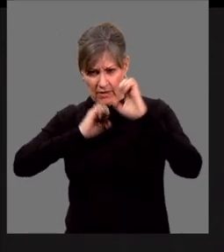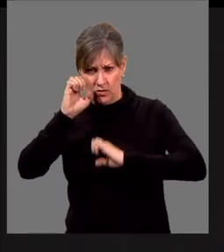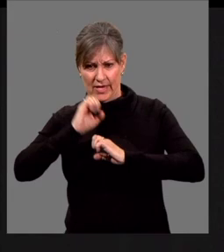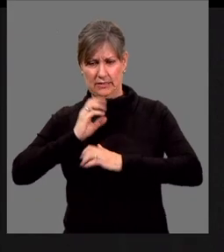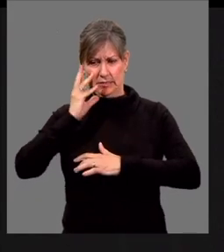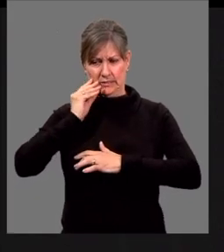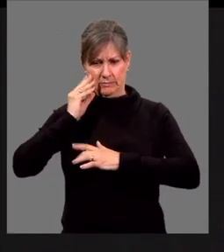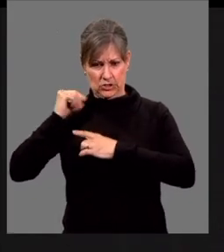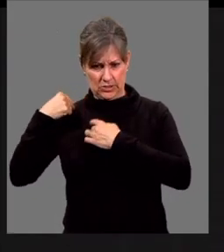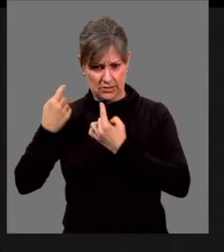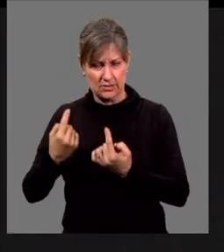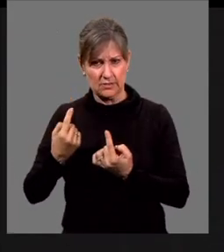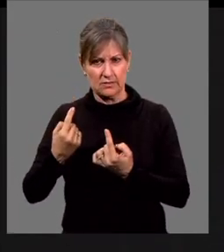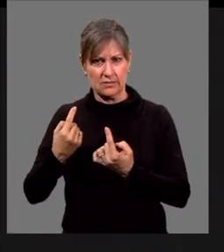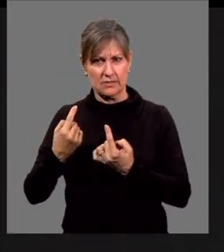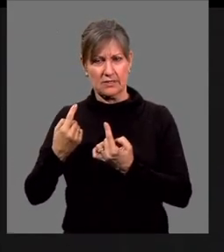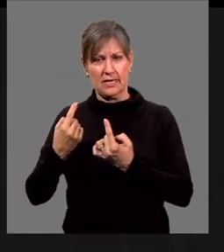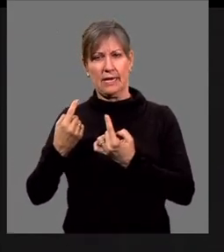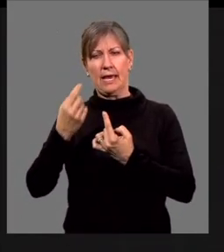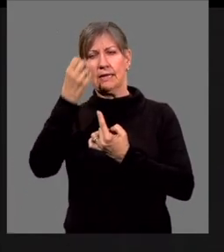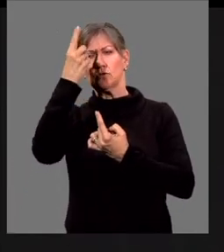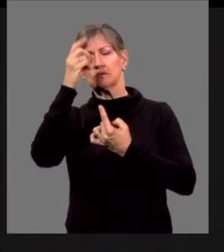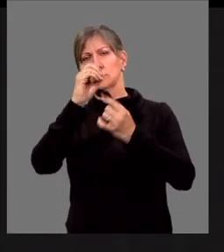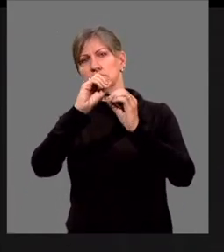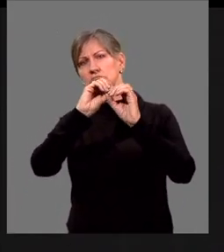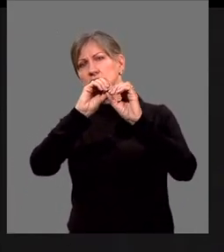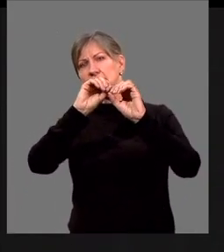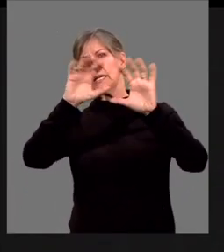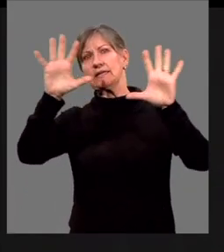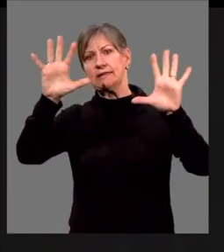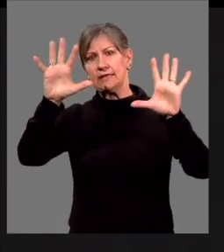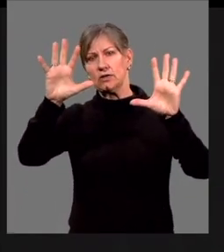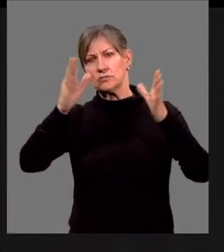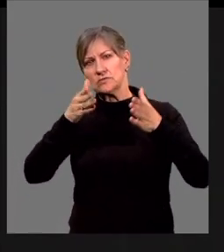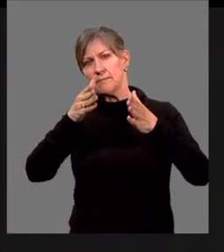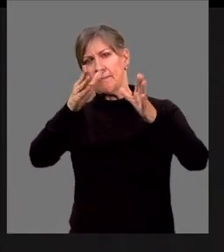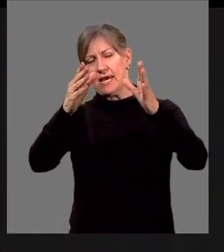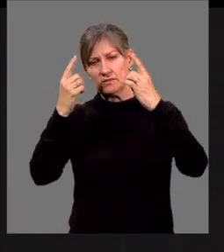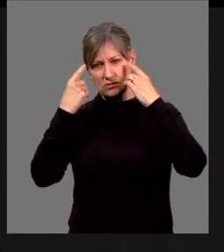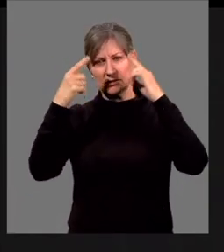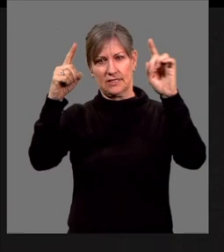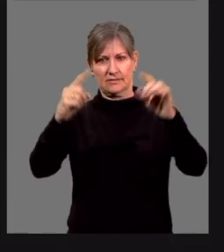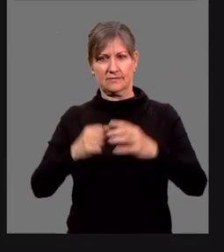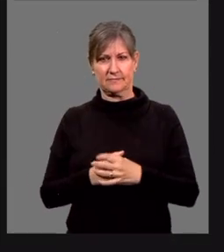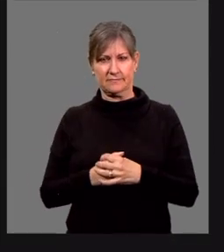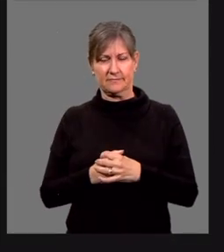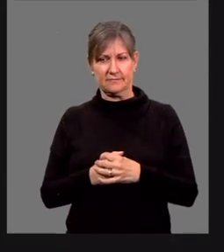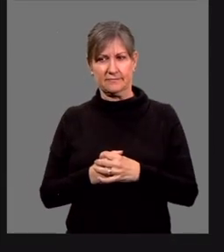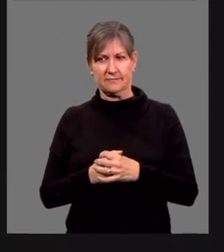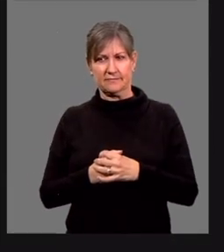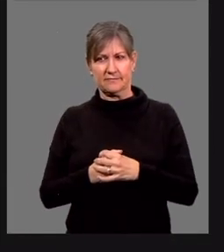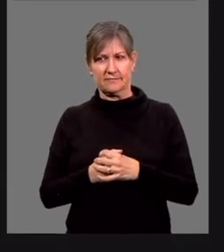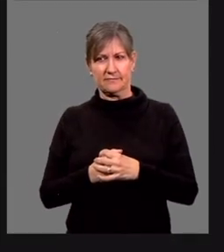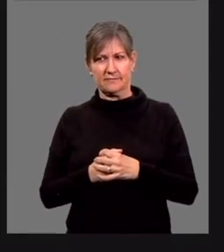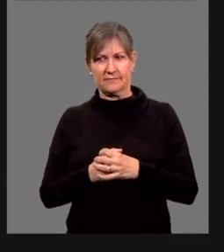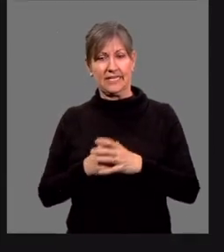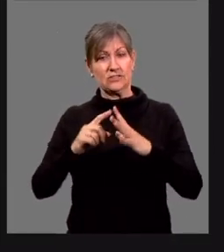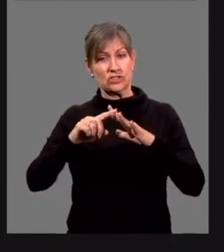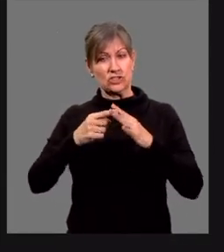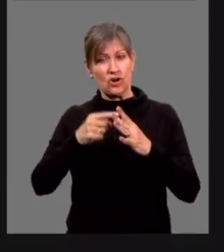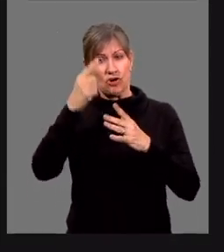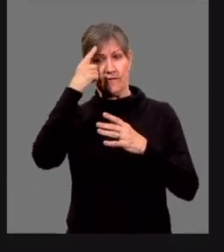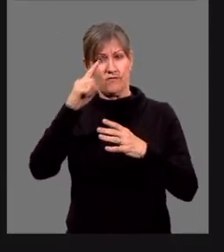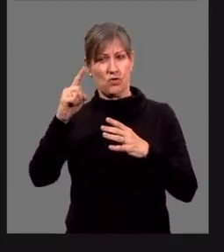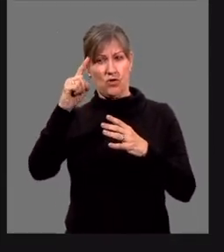your experiences and paint a clearer picture of your path to success. It's a catalyst for